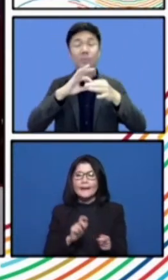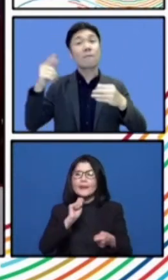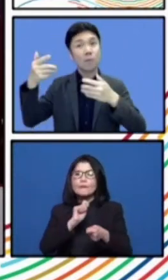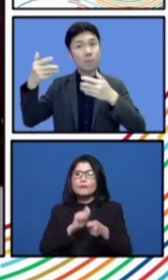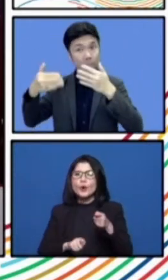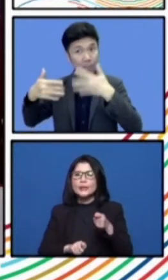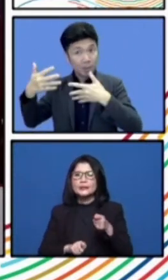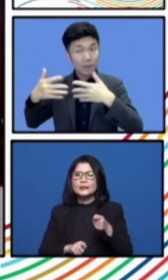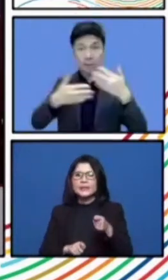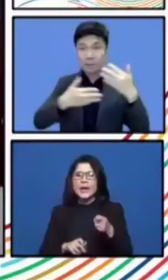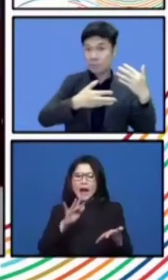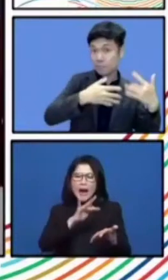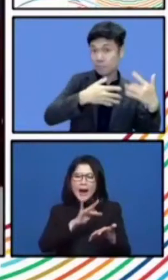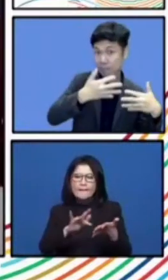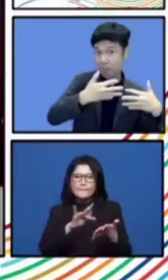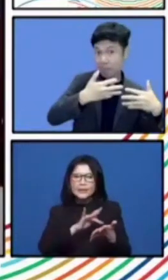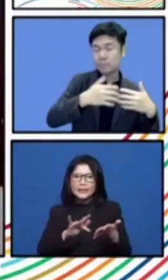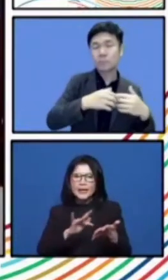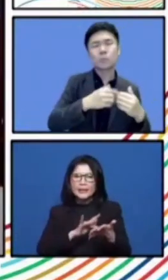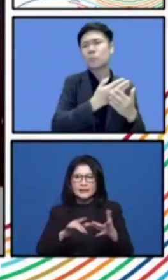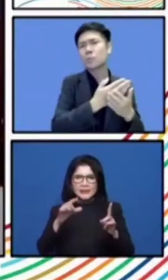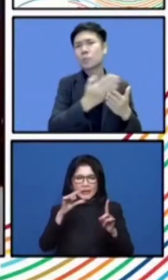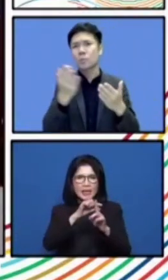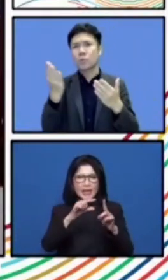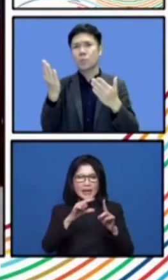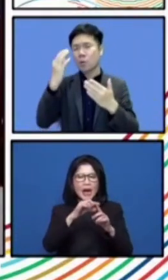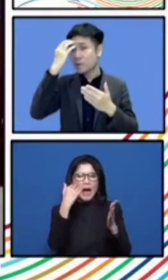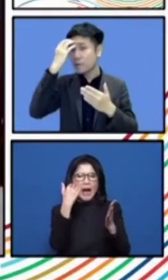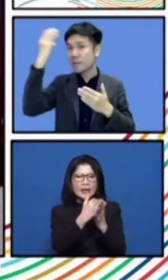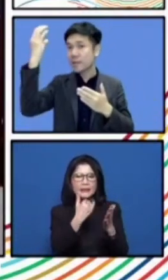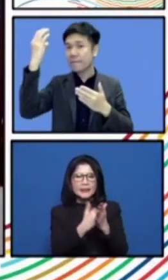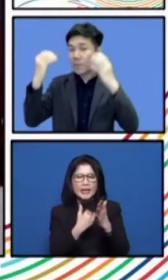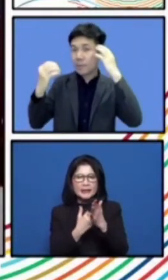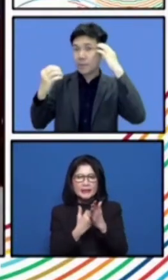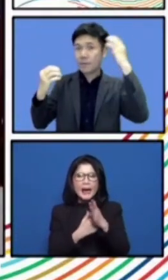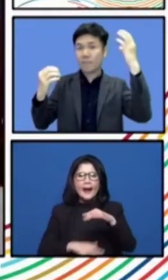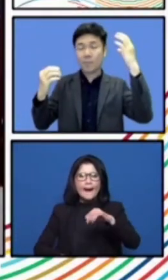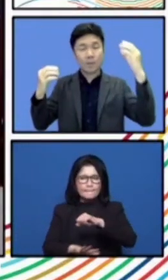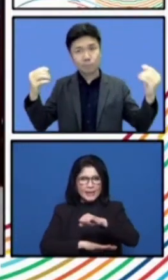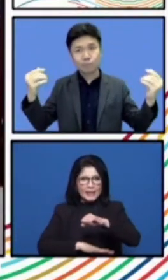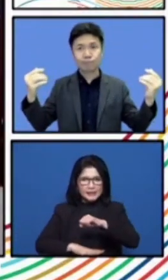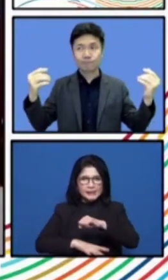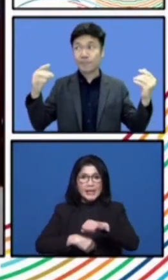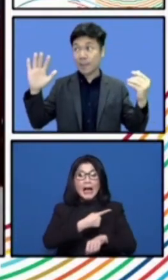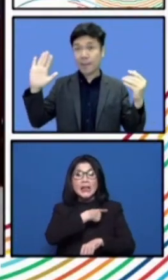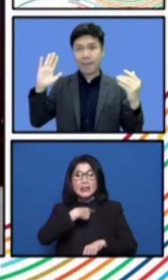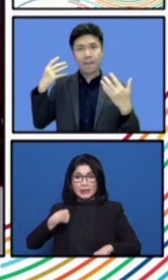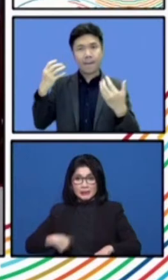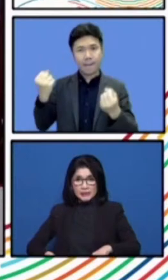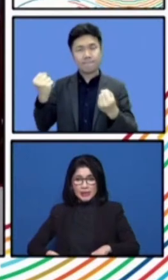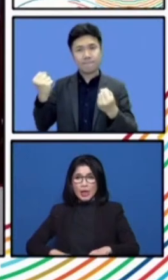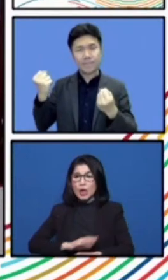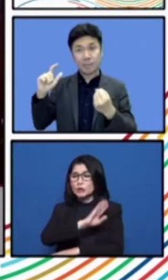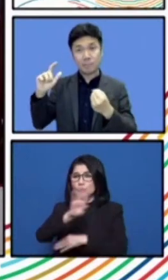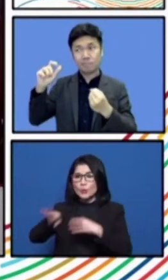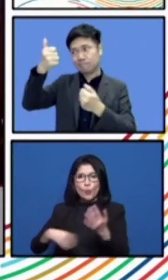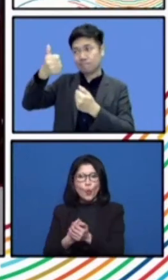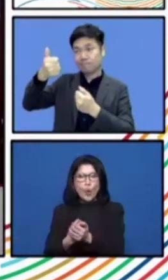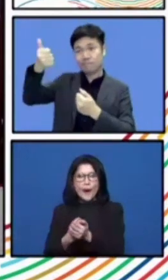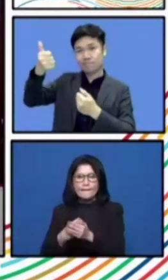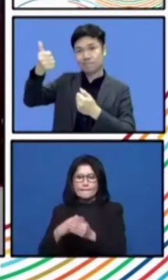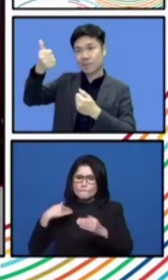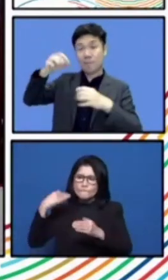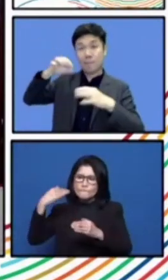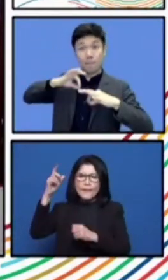all levels of governments have set up working committees on disability affairs which